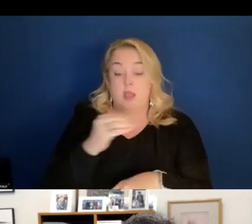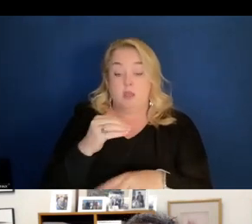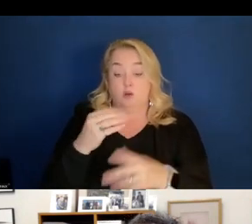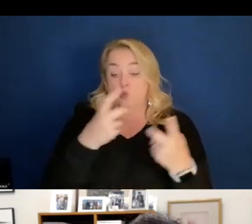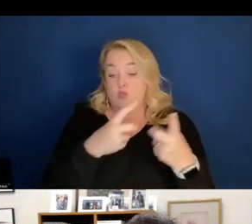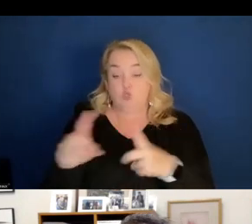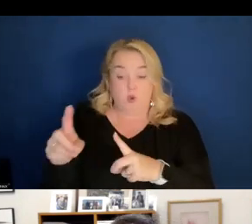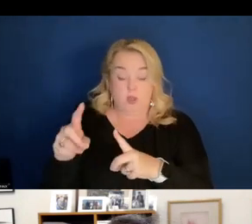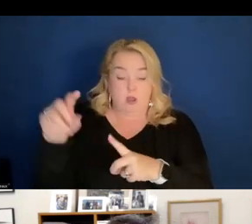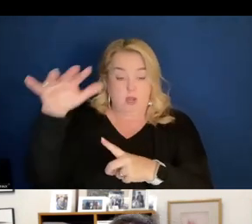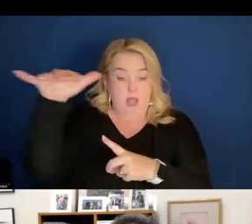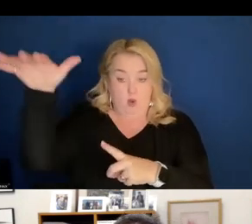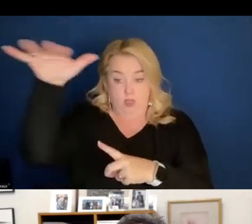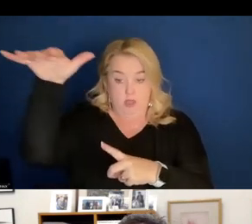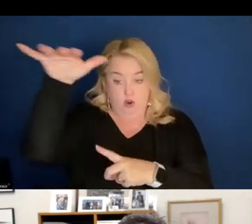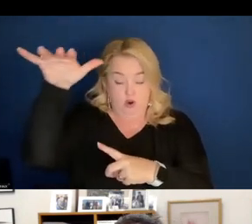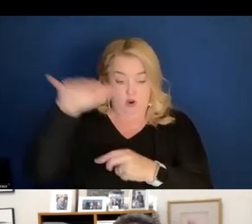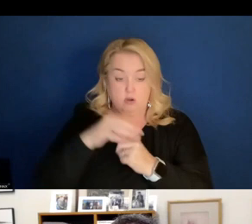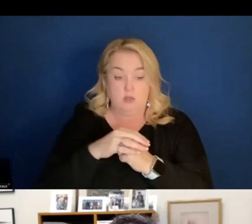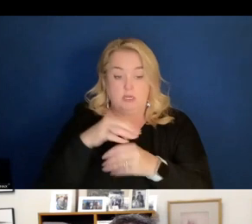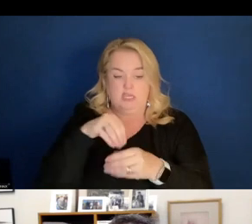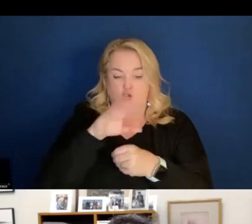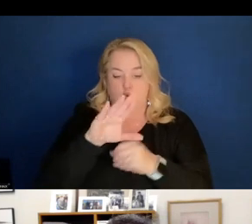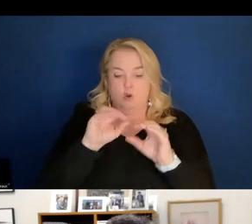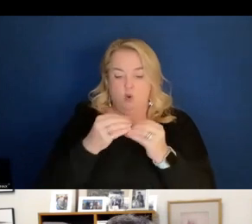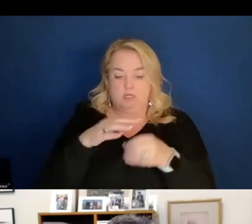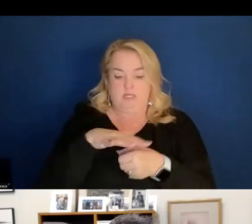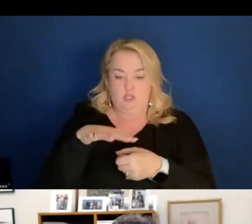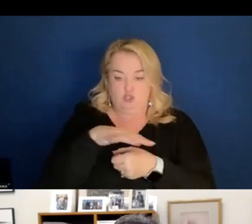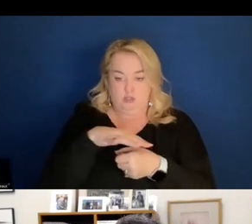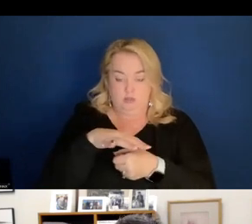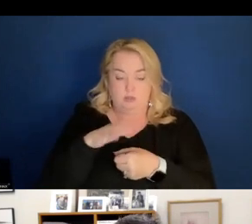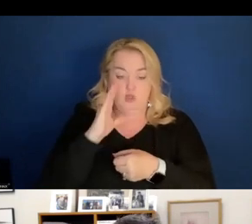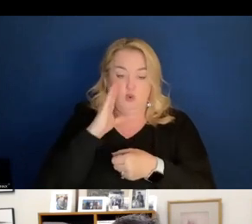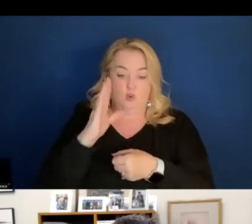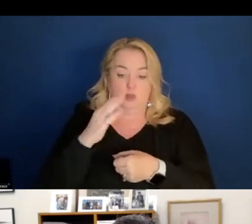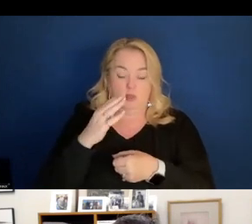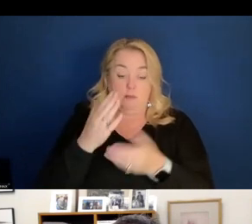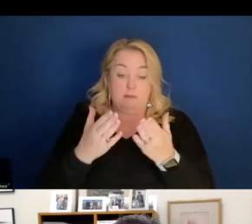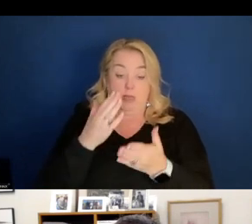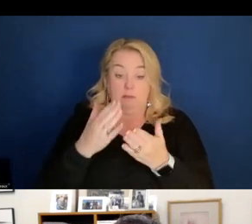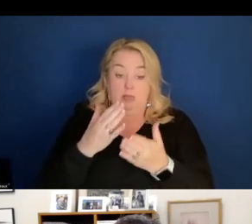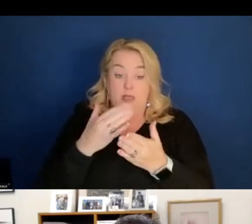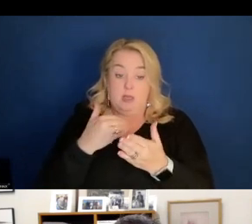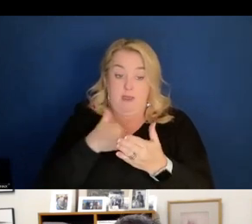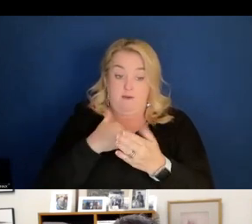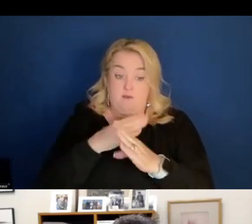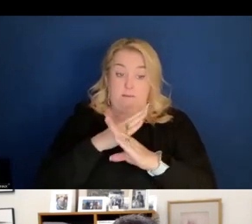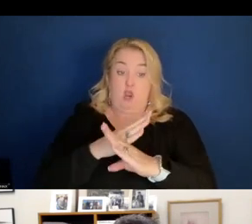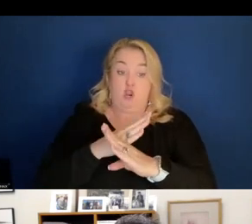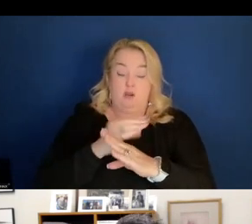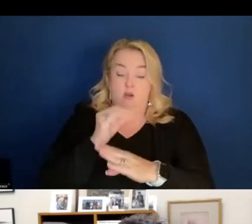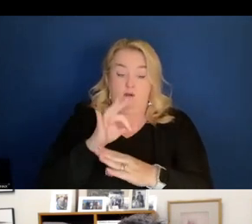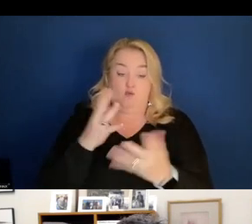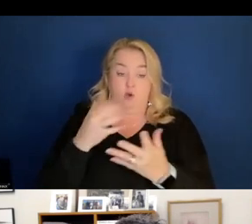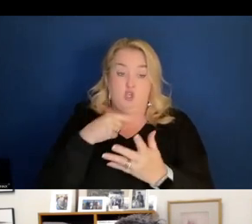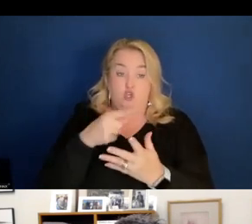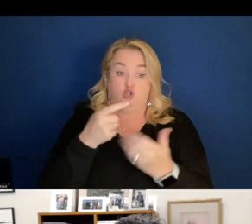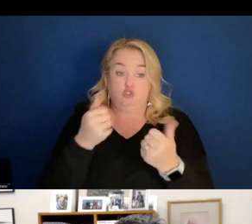on out in the environment and then in your organization that may serve as a barrier to what you're trying to achieve